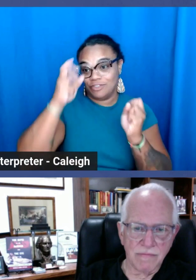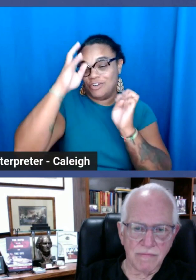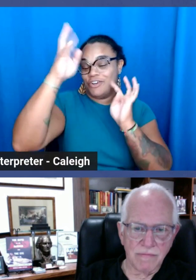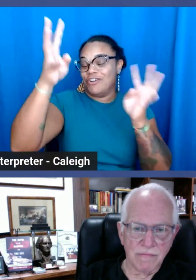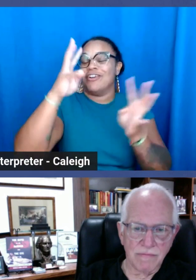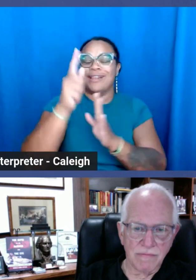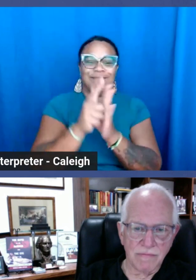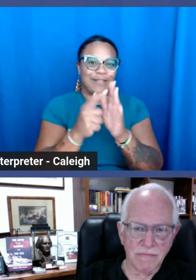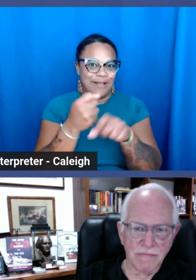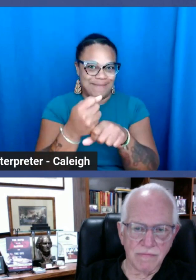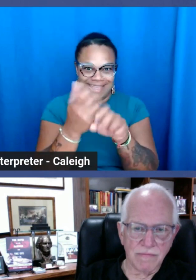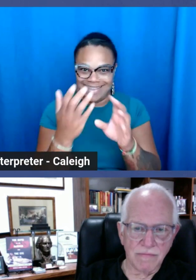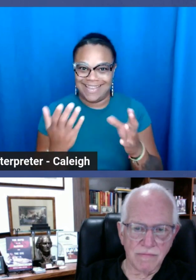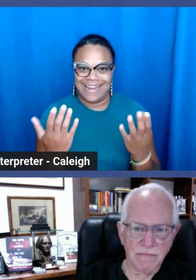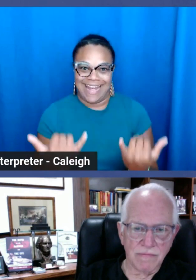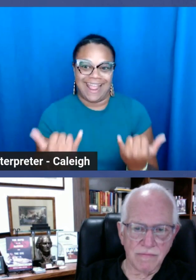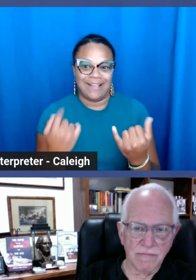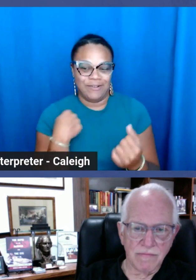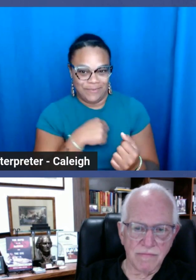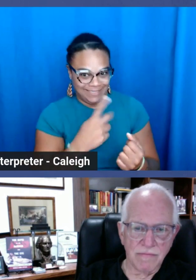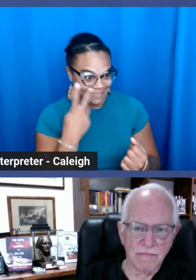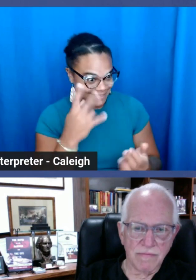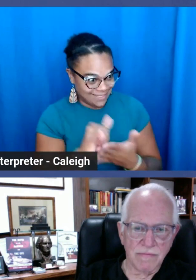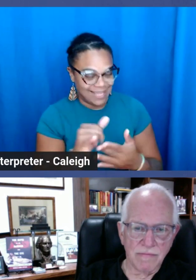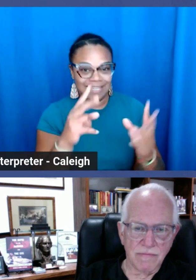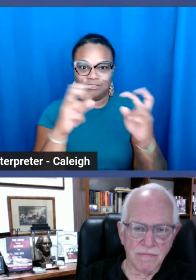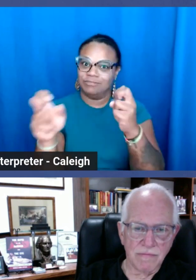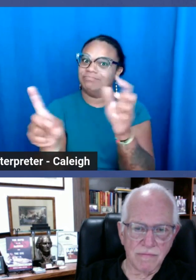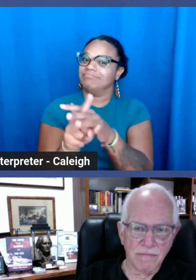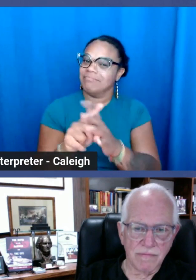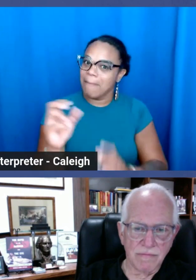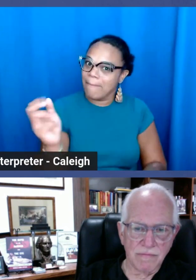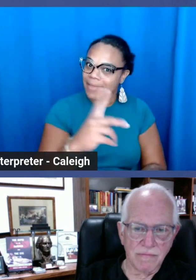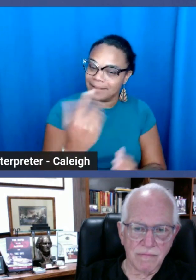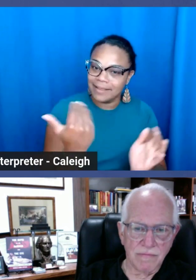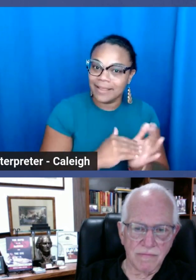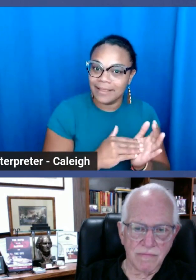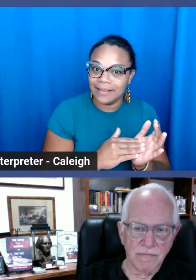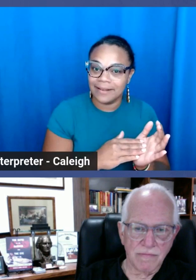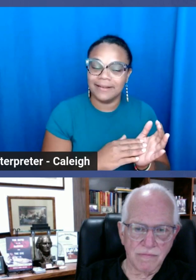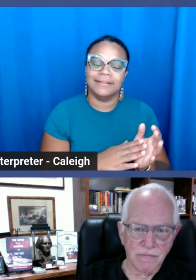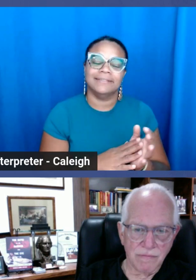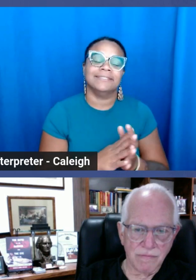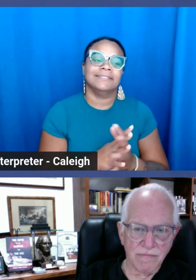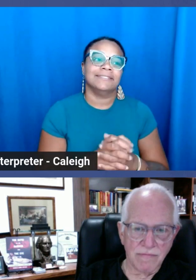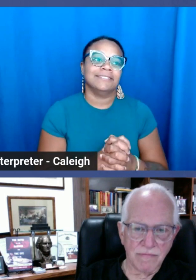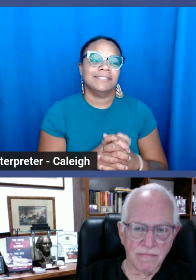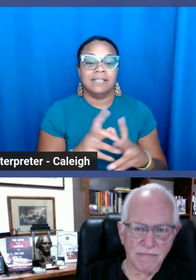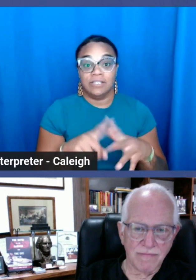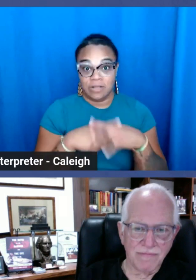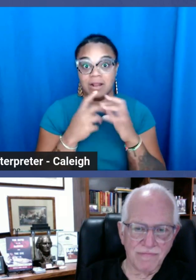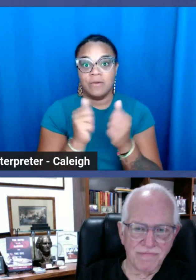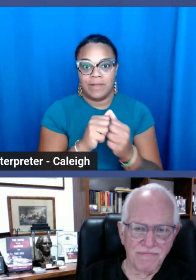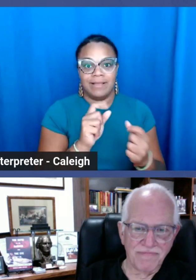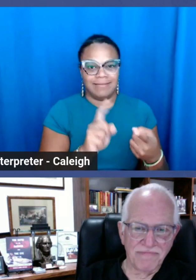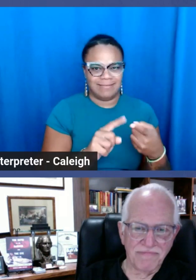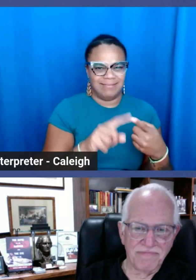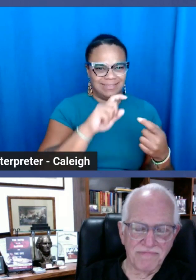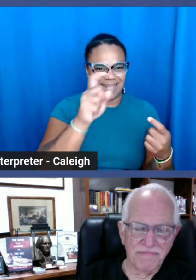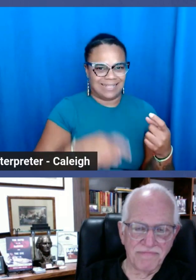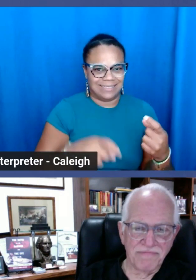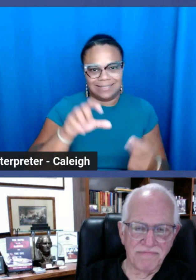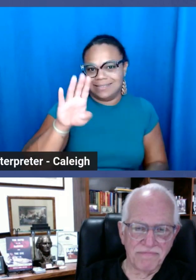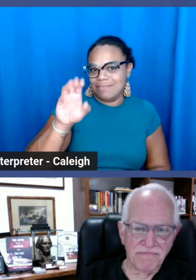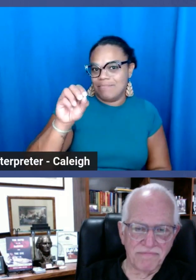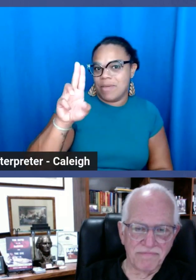we're now seeing it rise from the dead. This started with the bounty law in Texas related